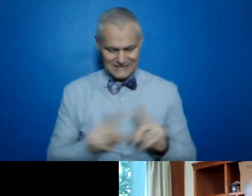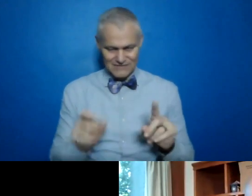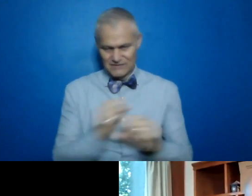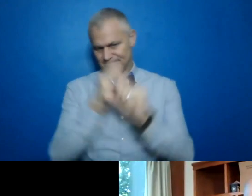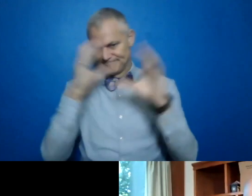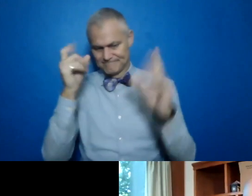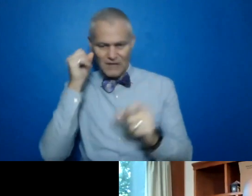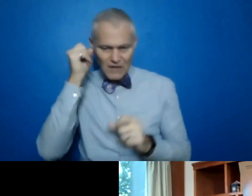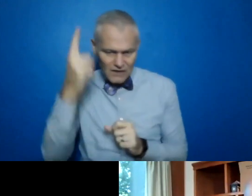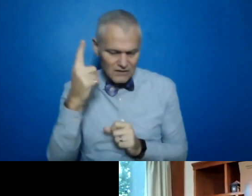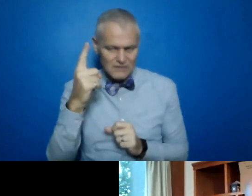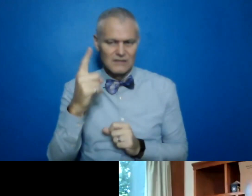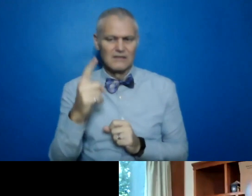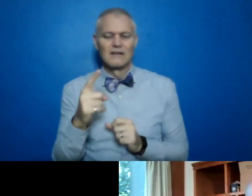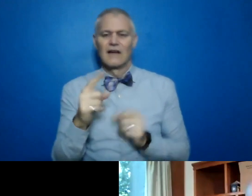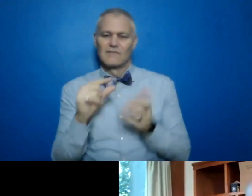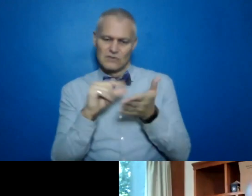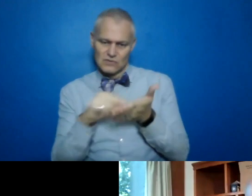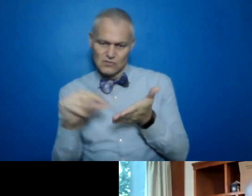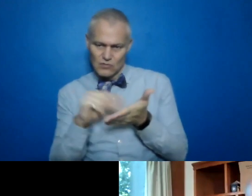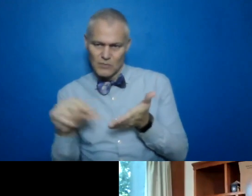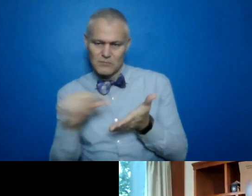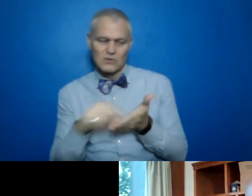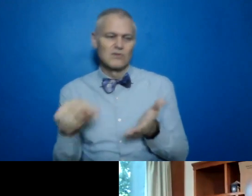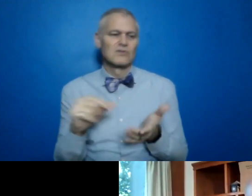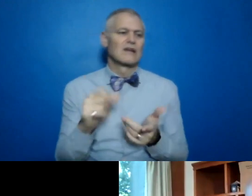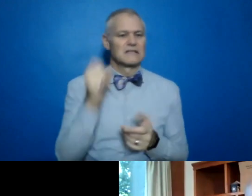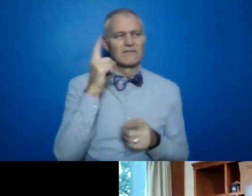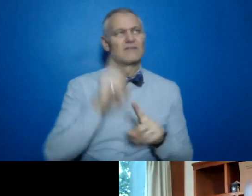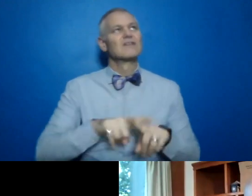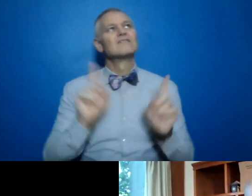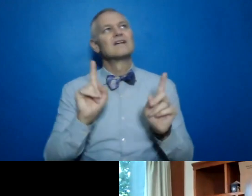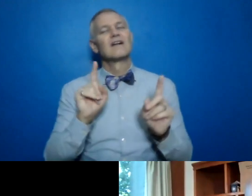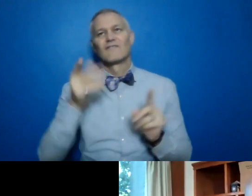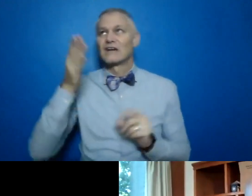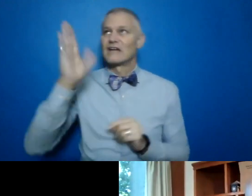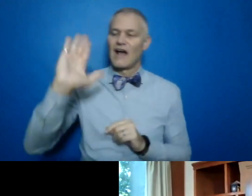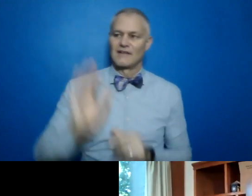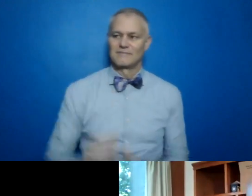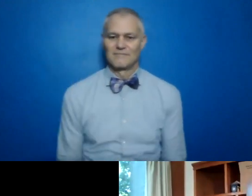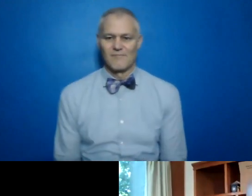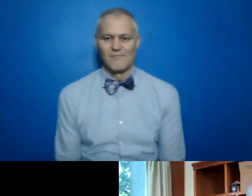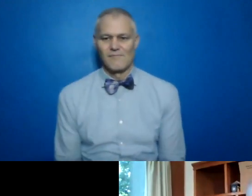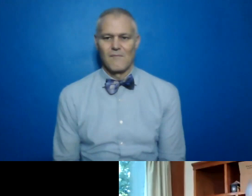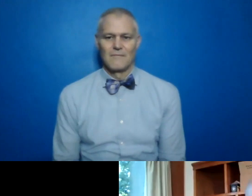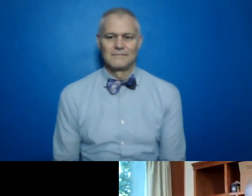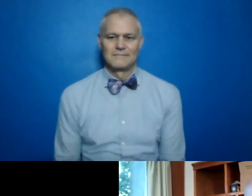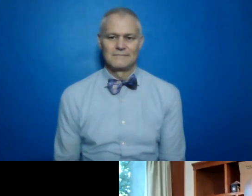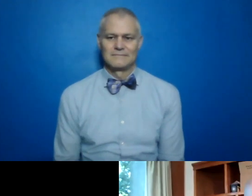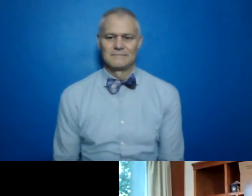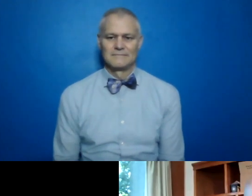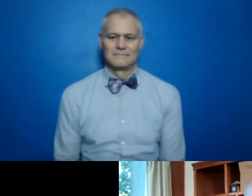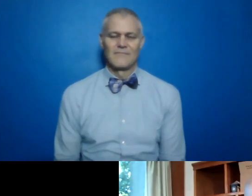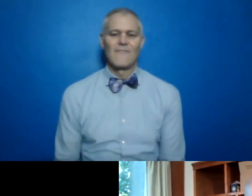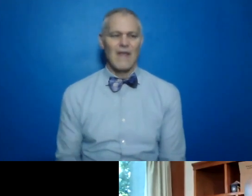understanding of scripture, a different understanding of God. And that's something they've got to